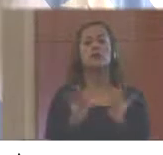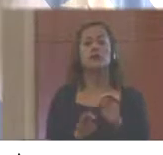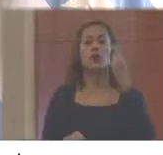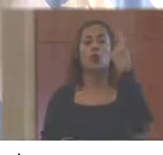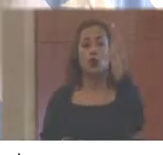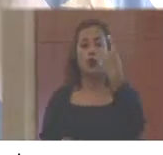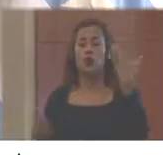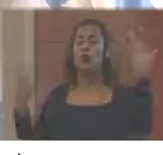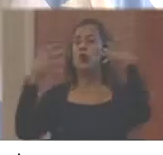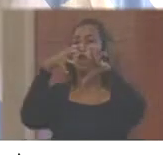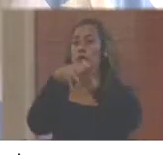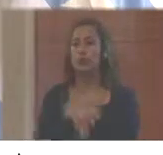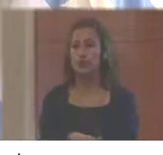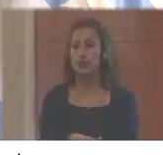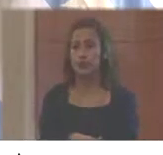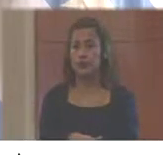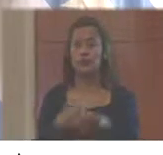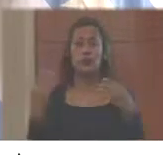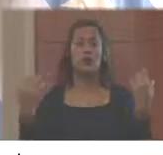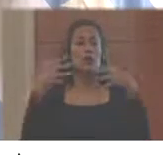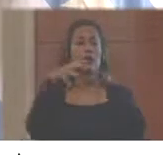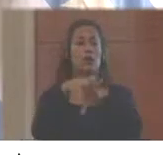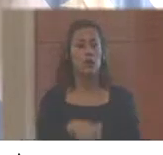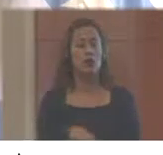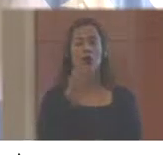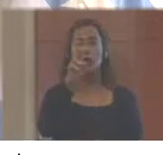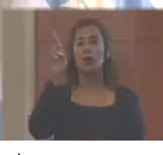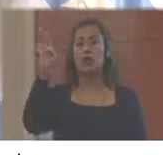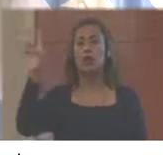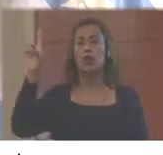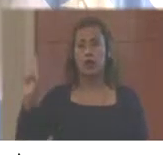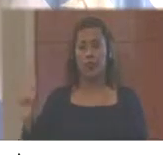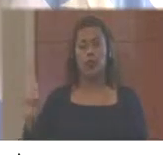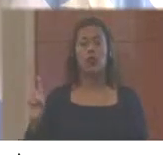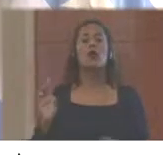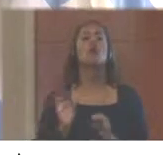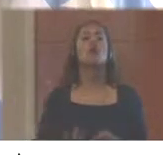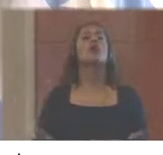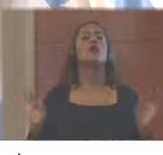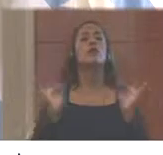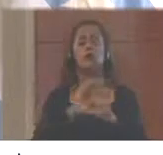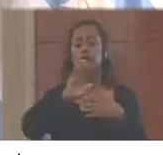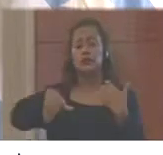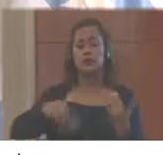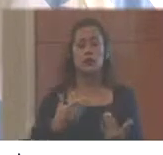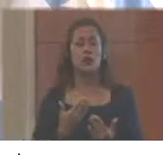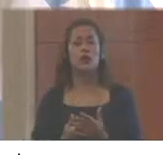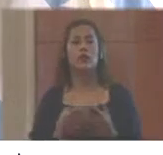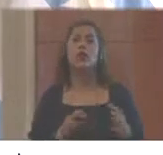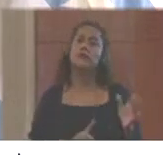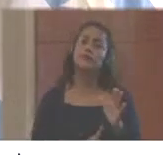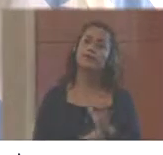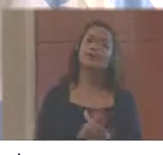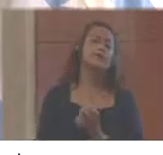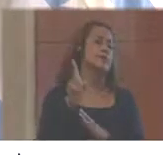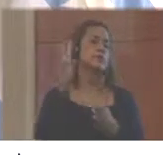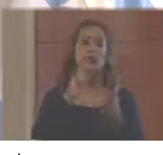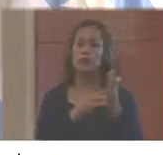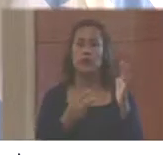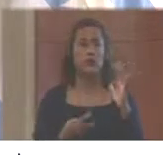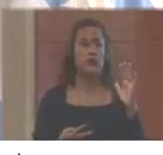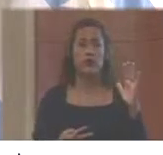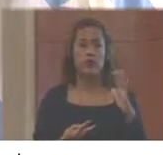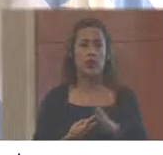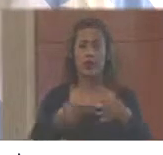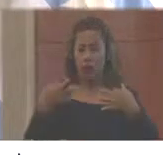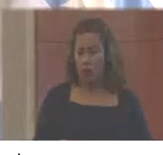fundamental component in all development policies. This is not radical thinking, it is common sense. When I consider my own